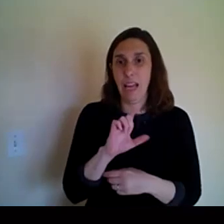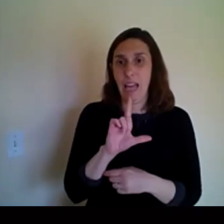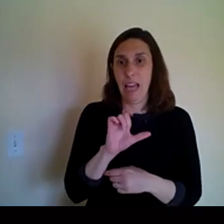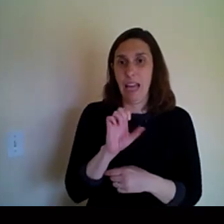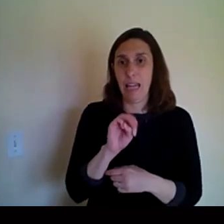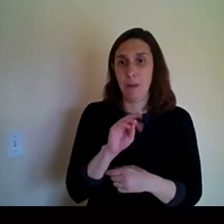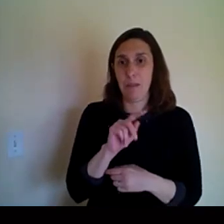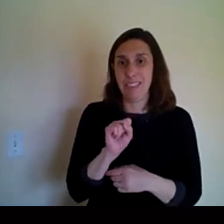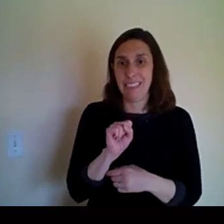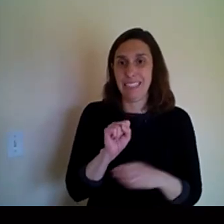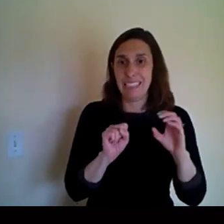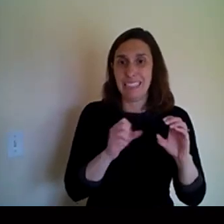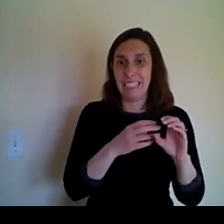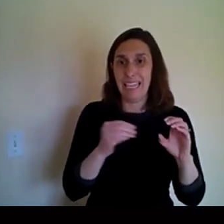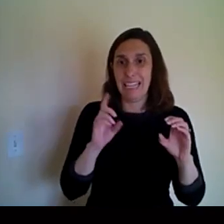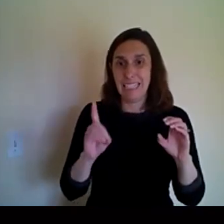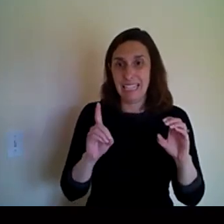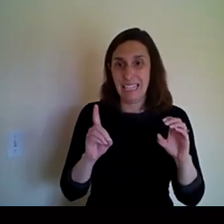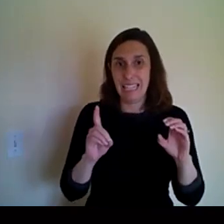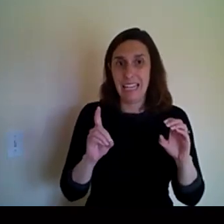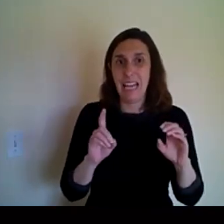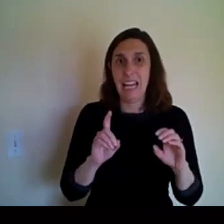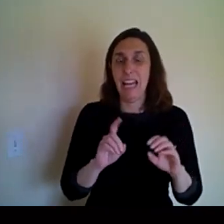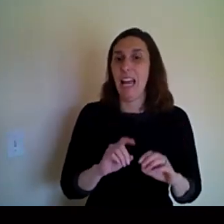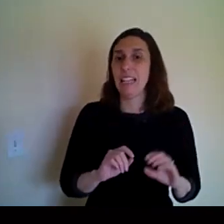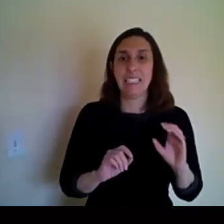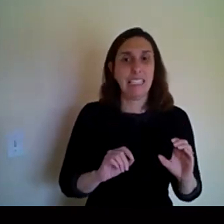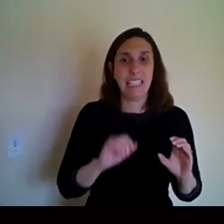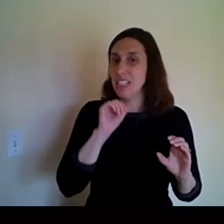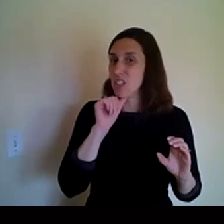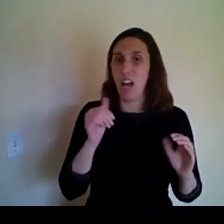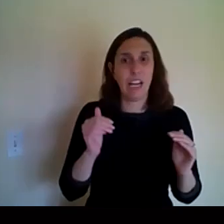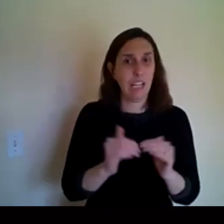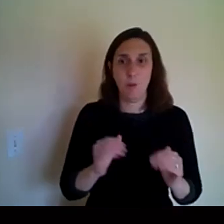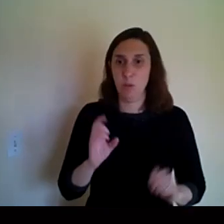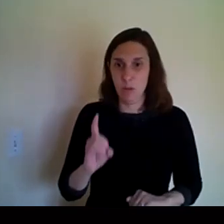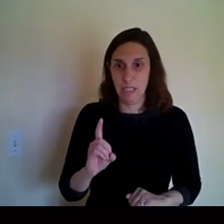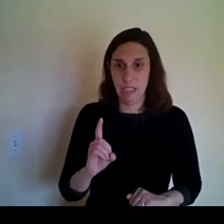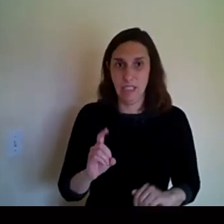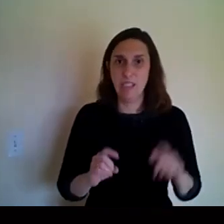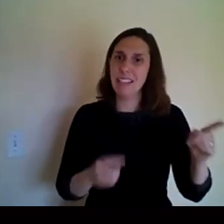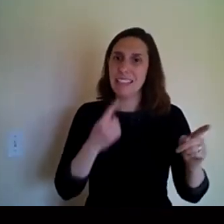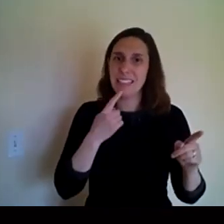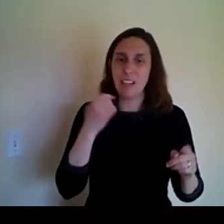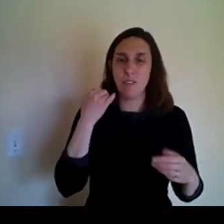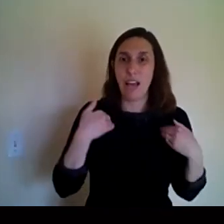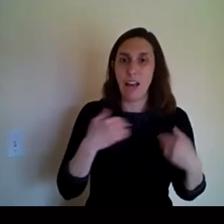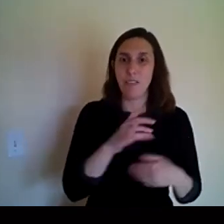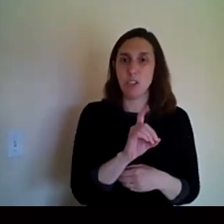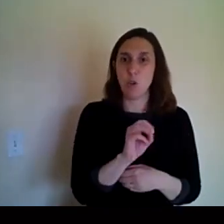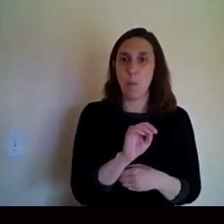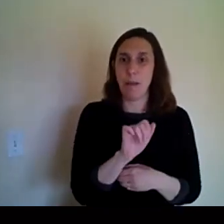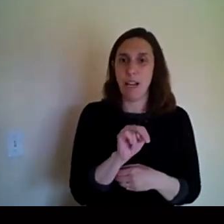such that C does not equal D. So this is saying is you take your domain of your function and you pick two